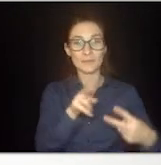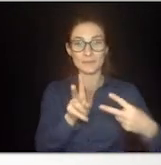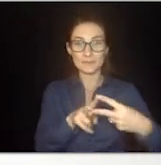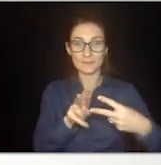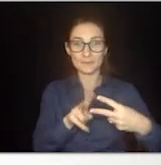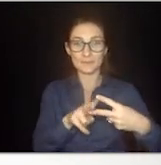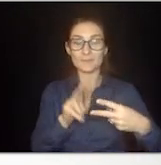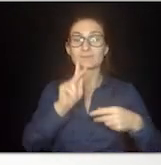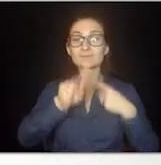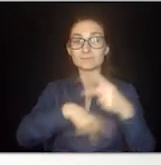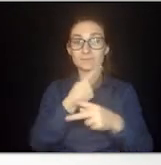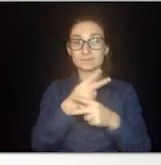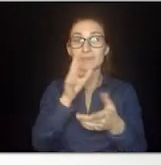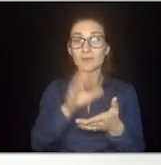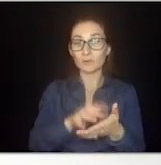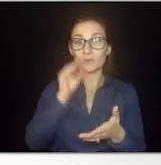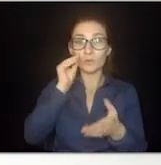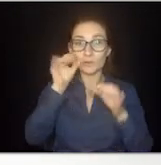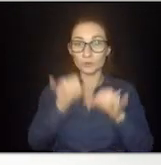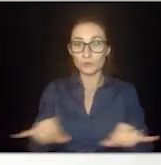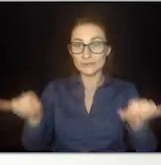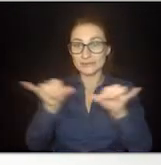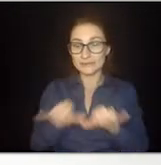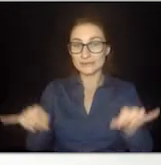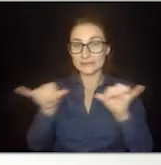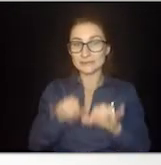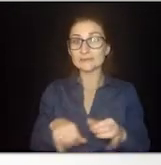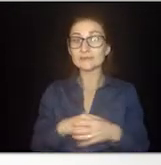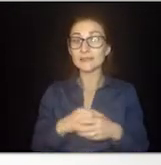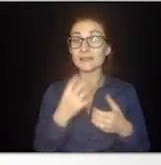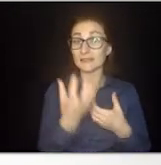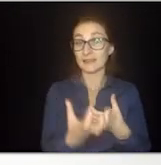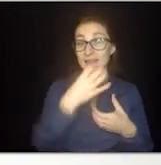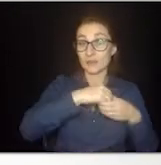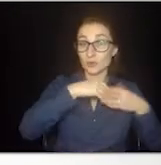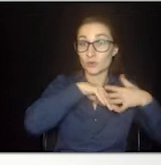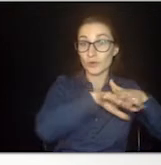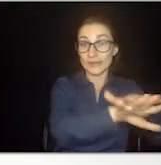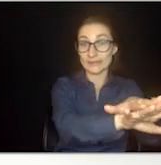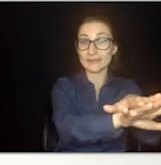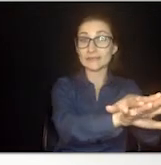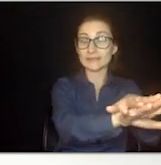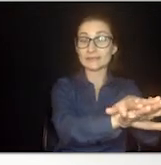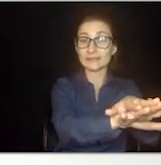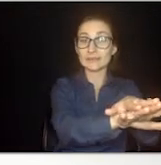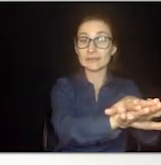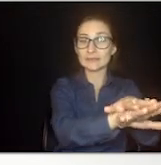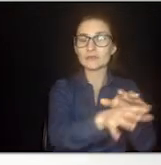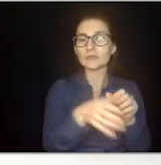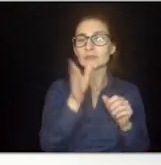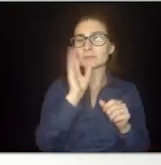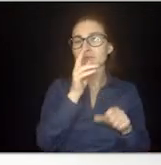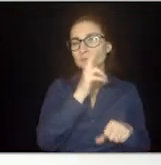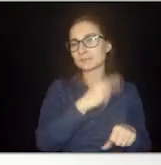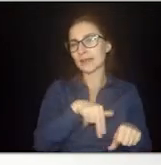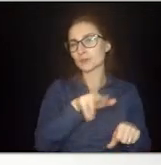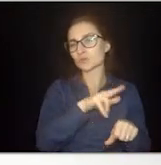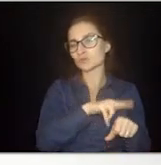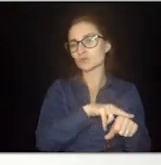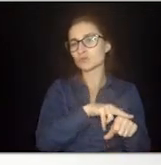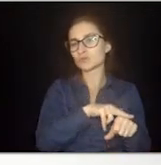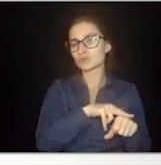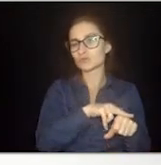Okay, so there are two different types of learning routines. There are integrated routines, which occur